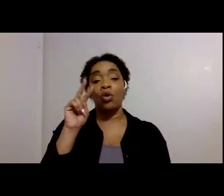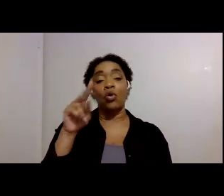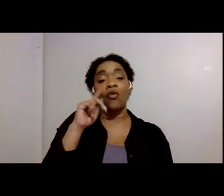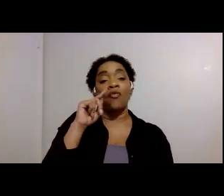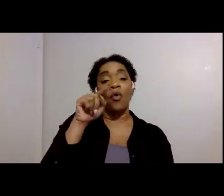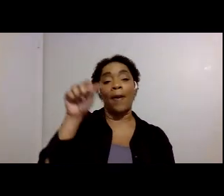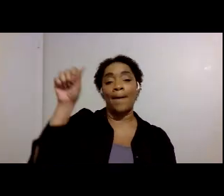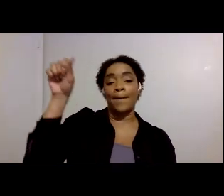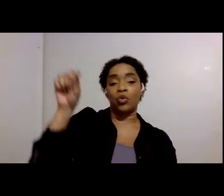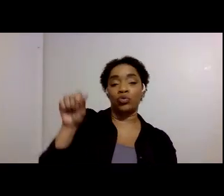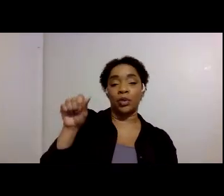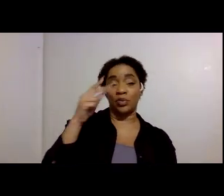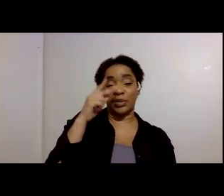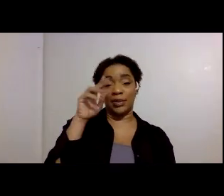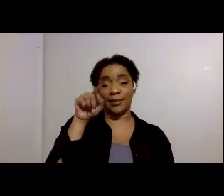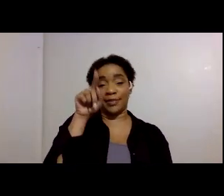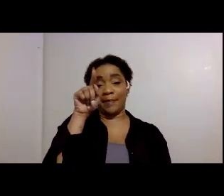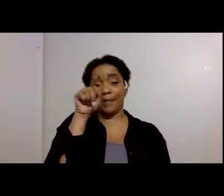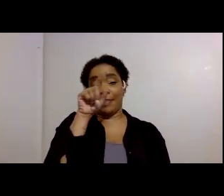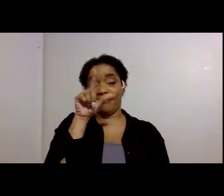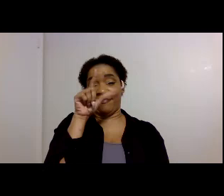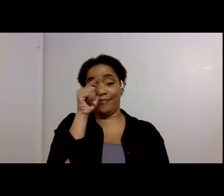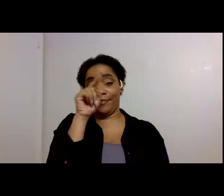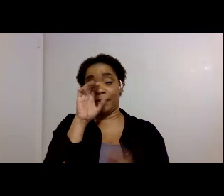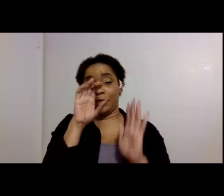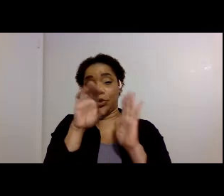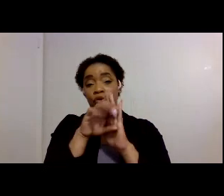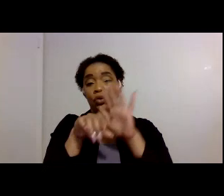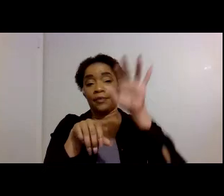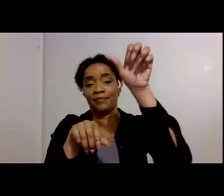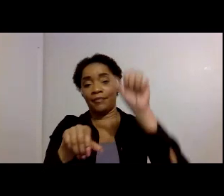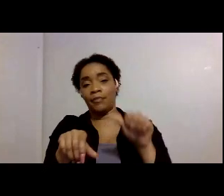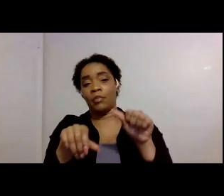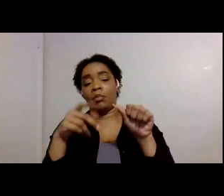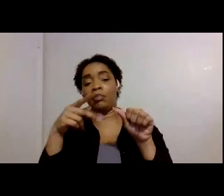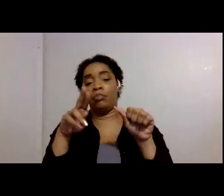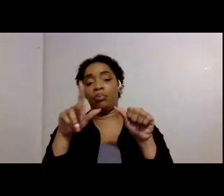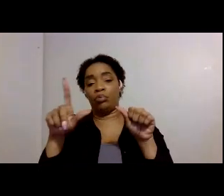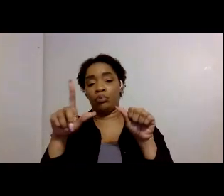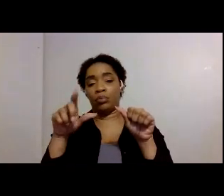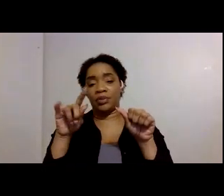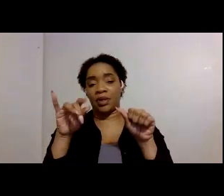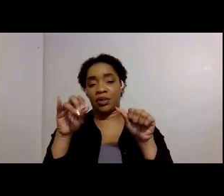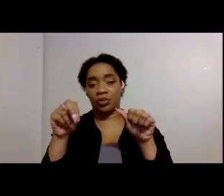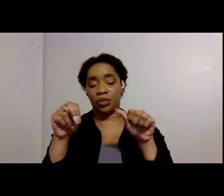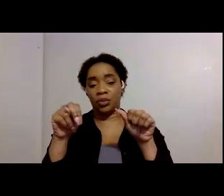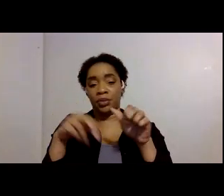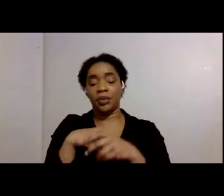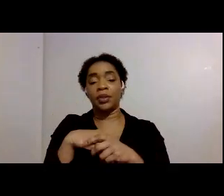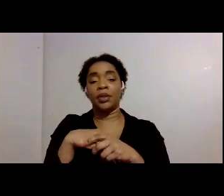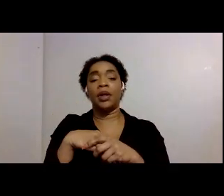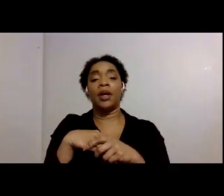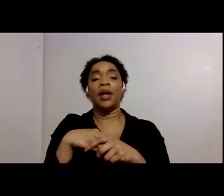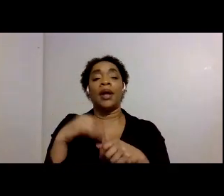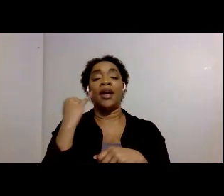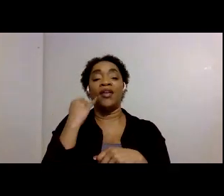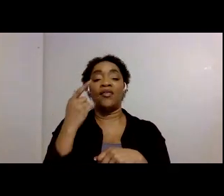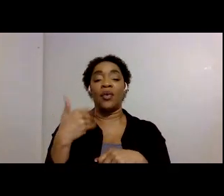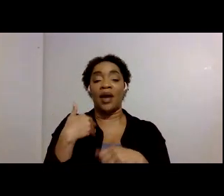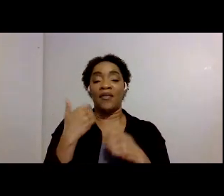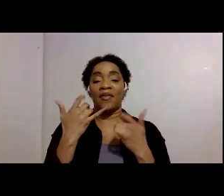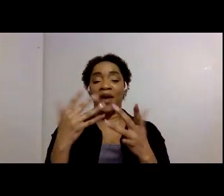within 5 feet of every exit by code. And then outside of high hazard areas. If you have a fire in your apartment